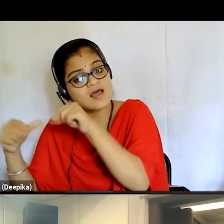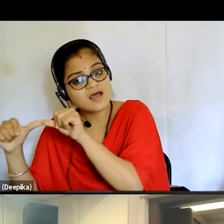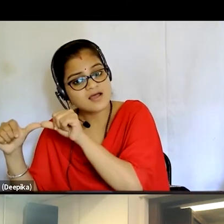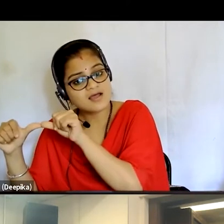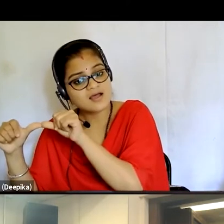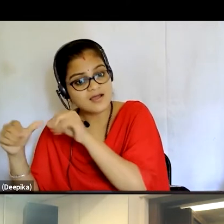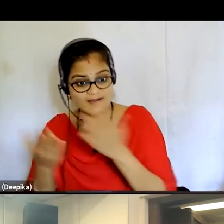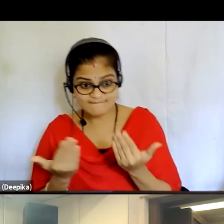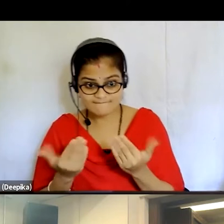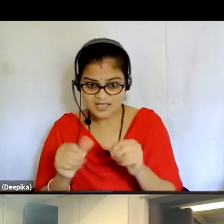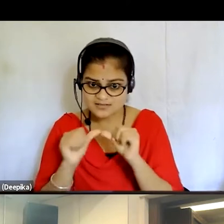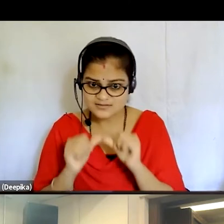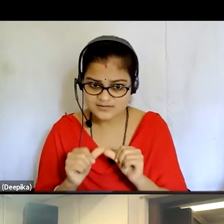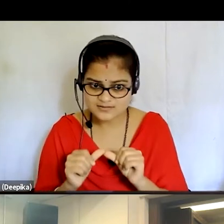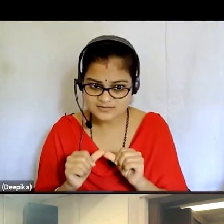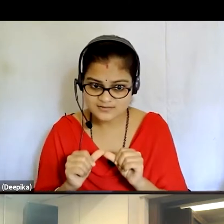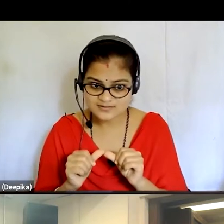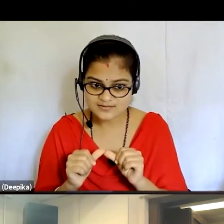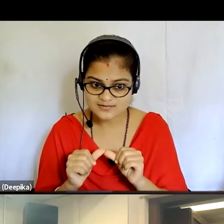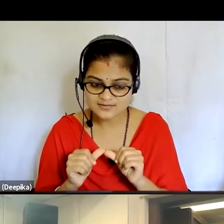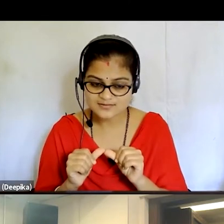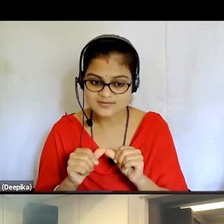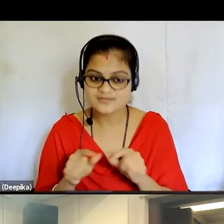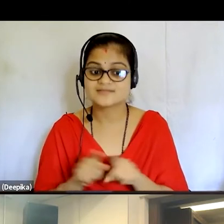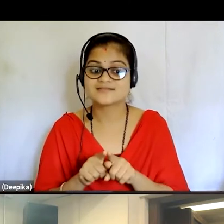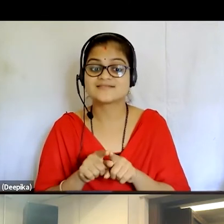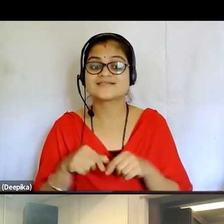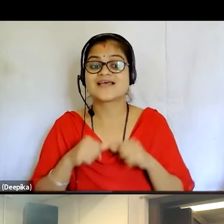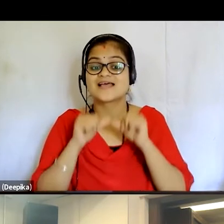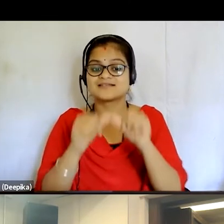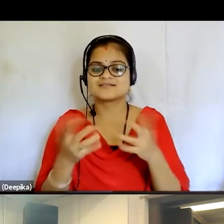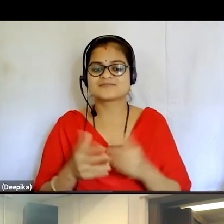could we have an answer? And the answer is,